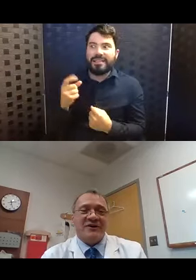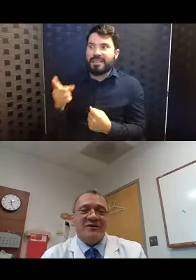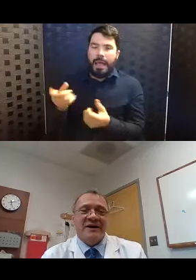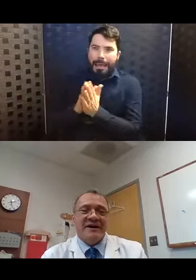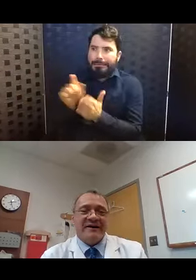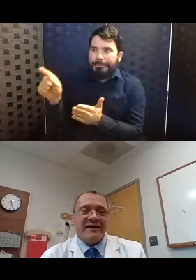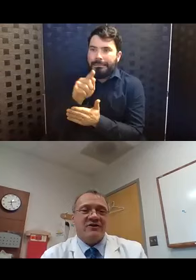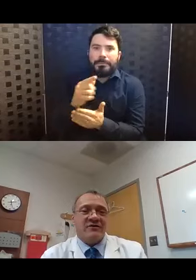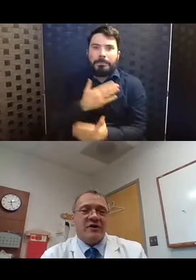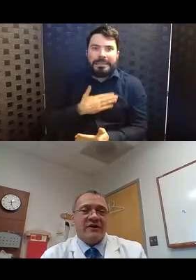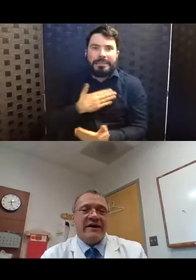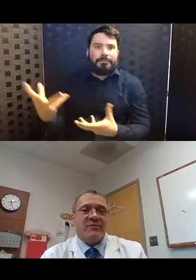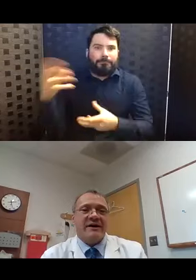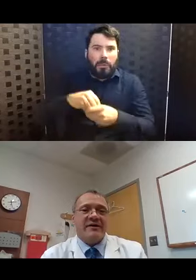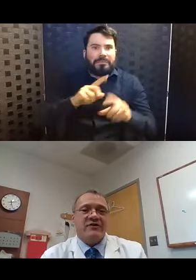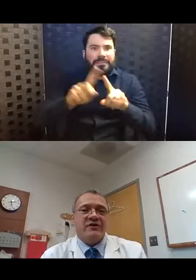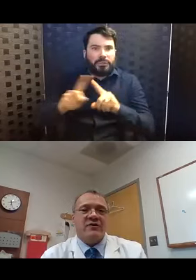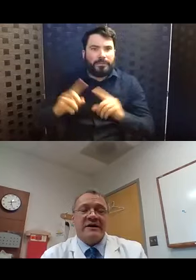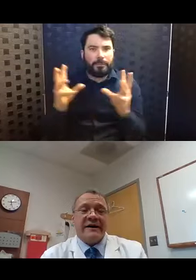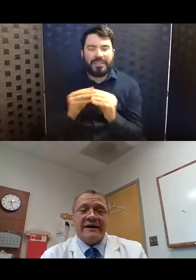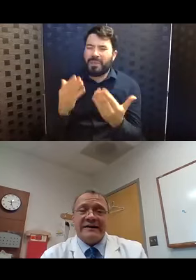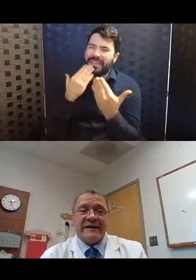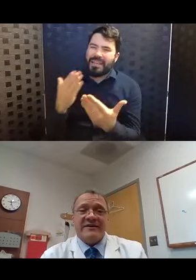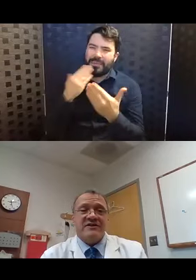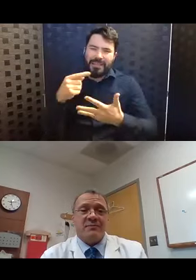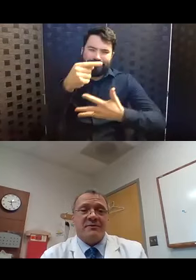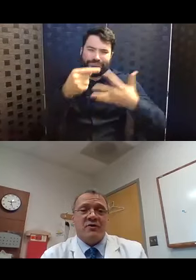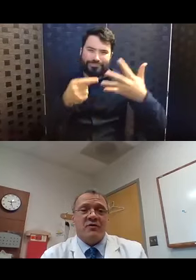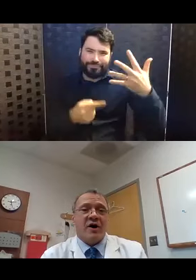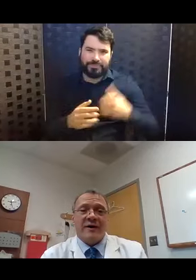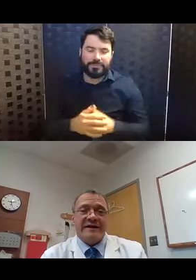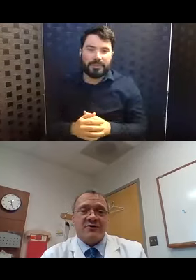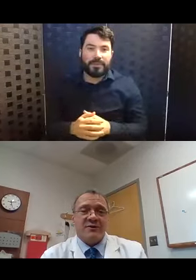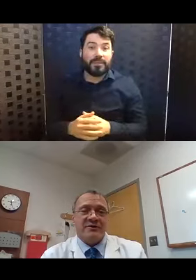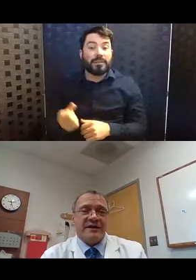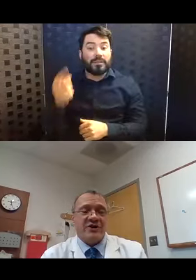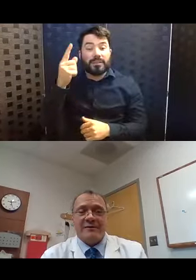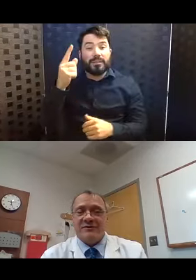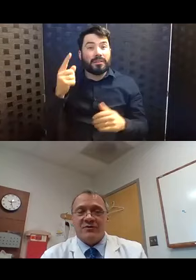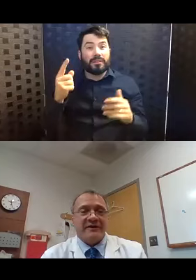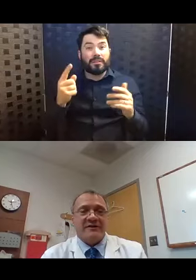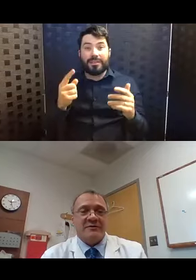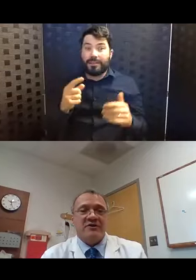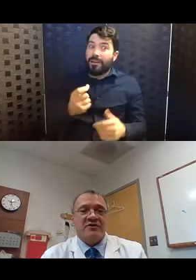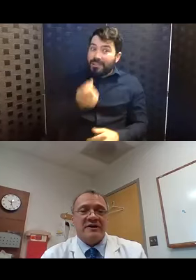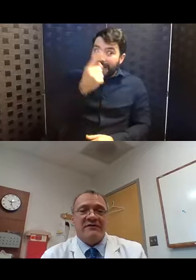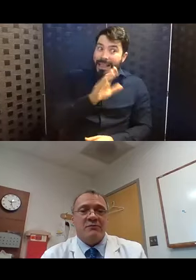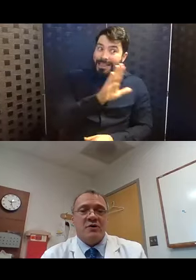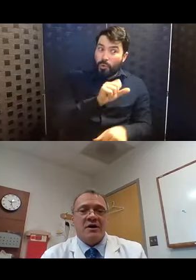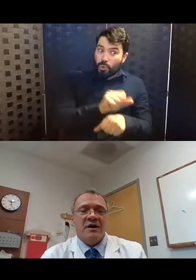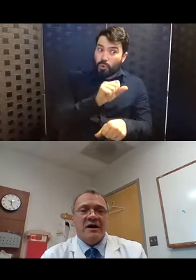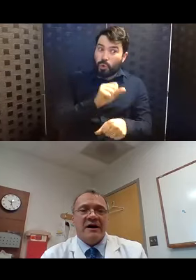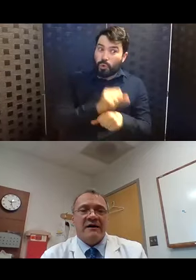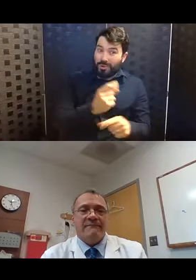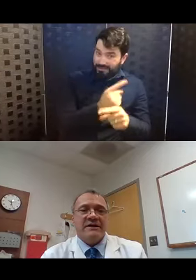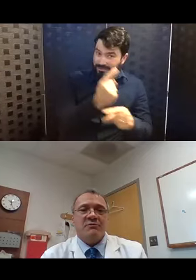now. So thank you for all the help there too. Again, these are people who are already doing their day jobs, and we're asking them to do even